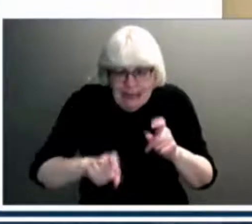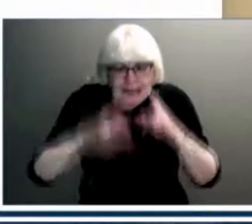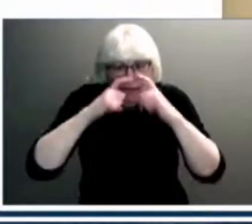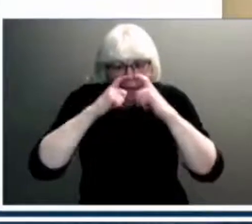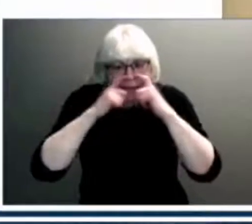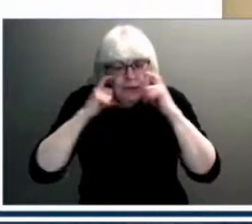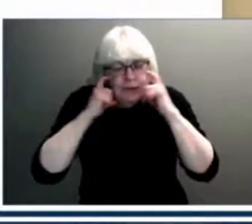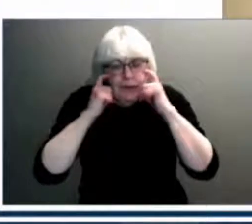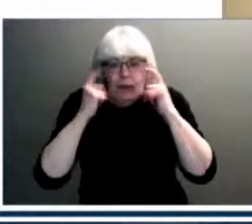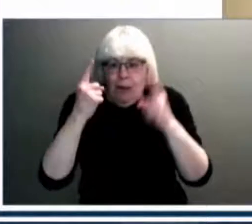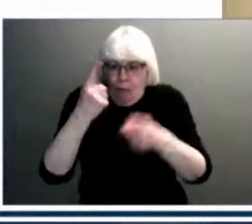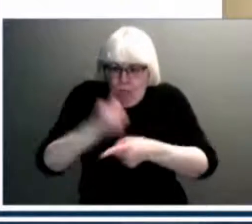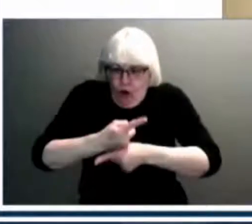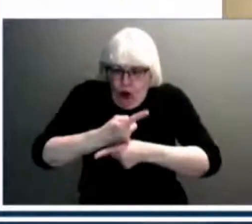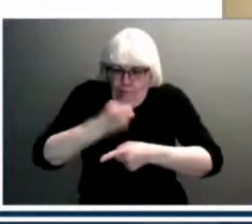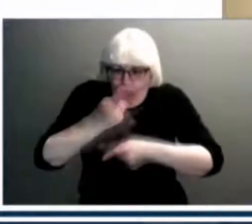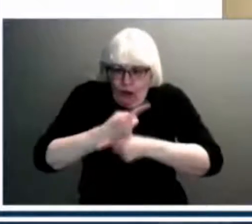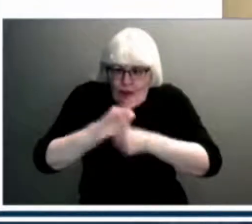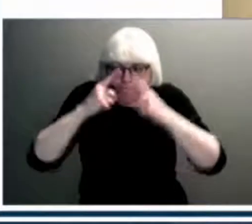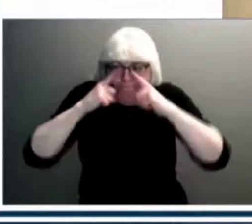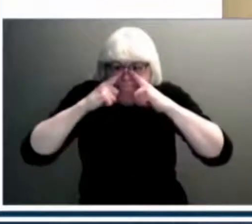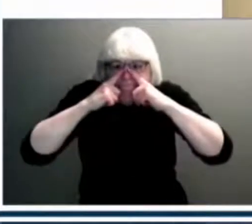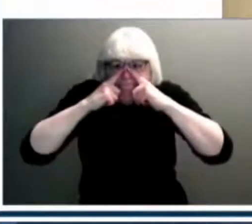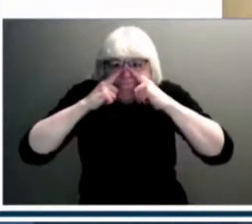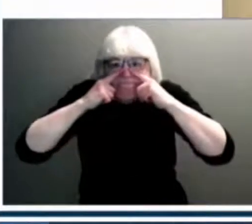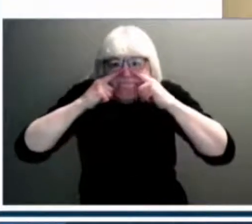fitting over the nose, cheeks, and around the chin,